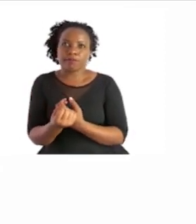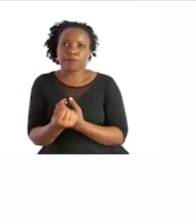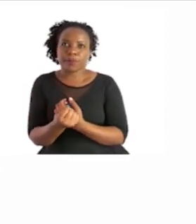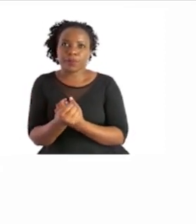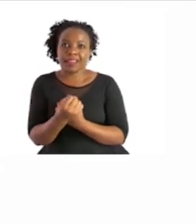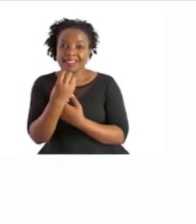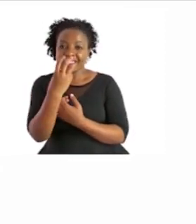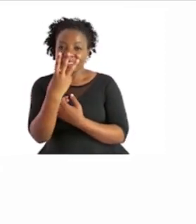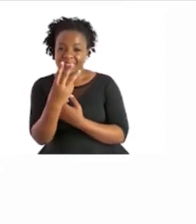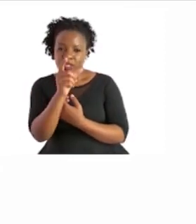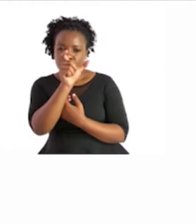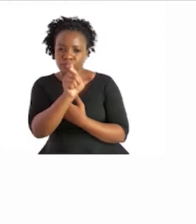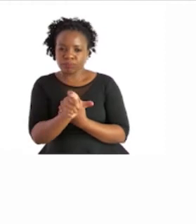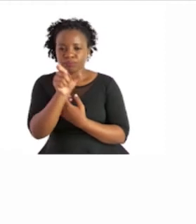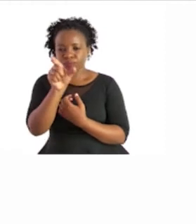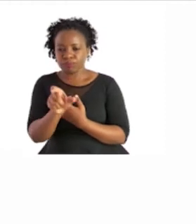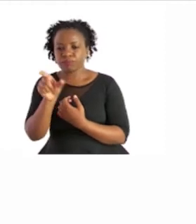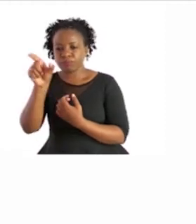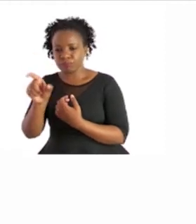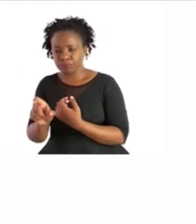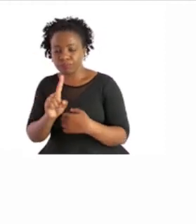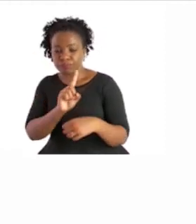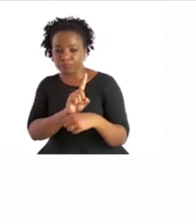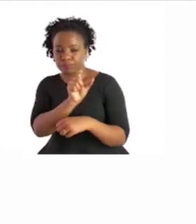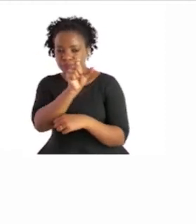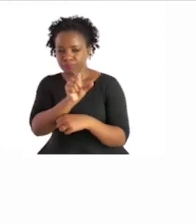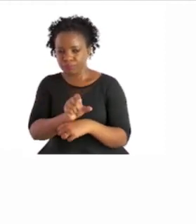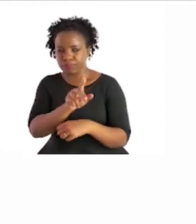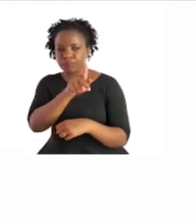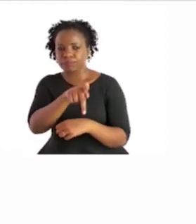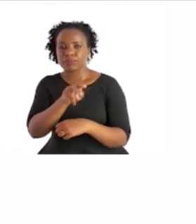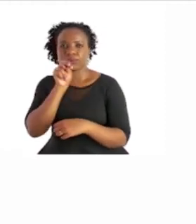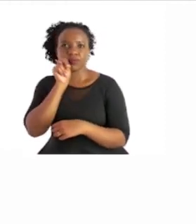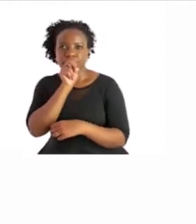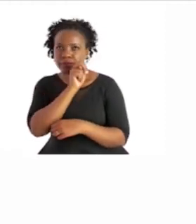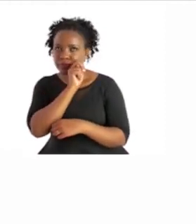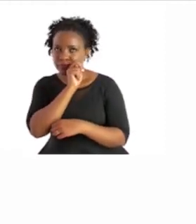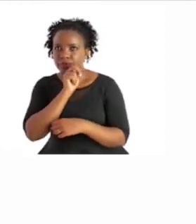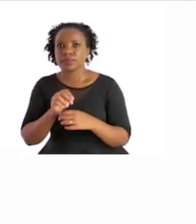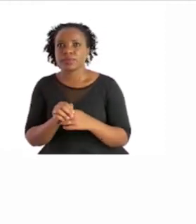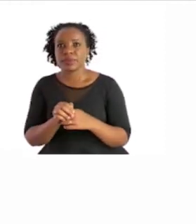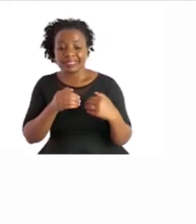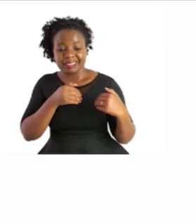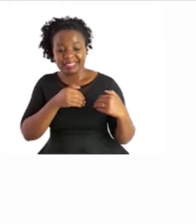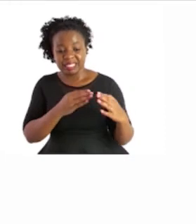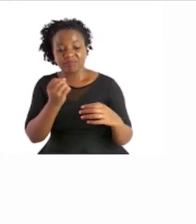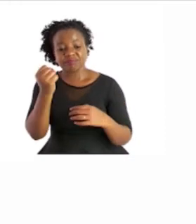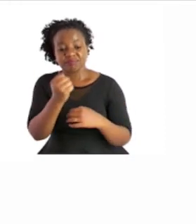3 columns there. The first column is for proper nouns, which should begin with a capital